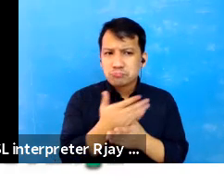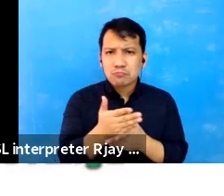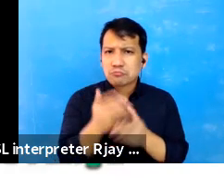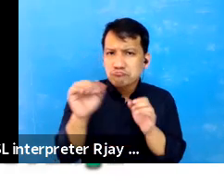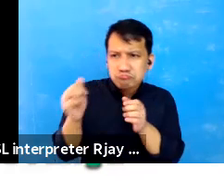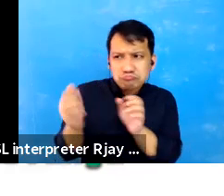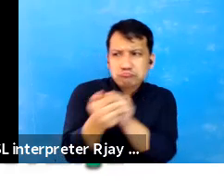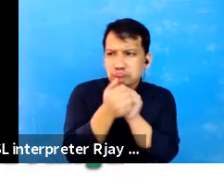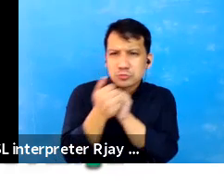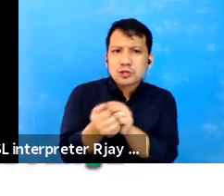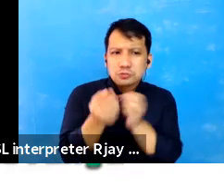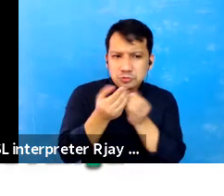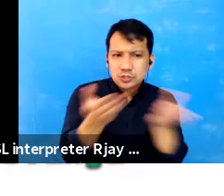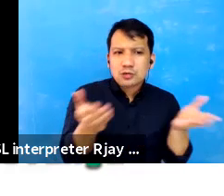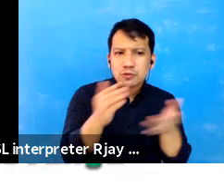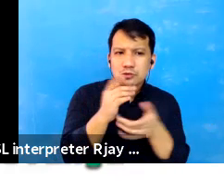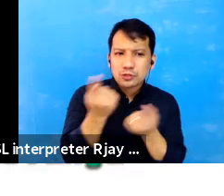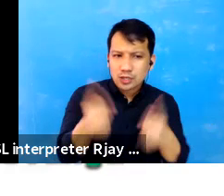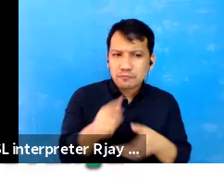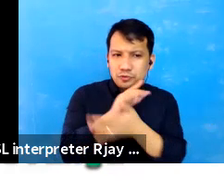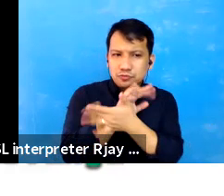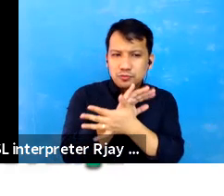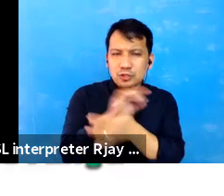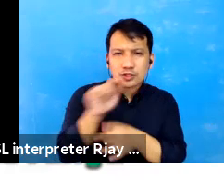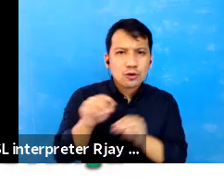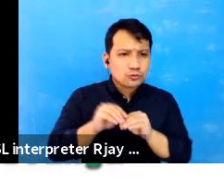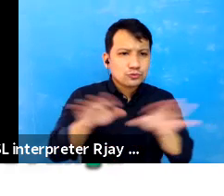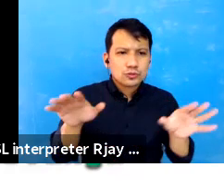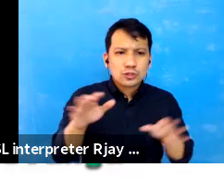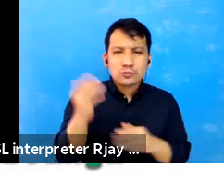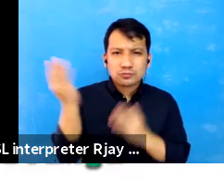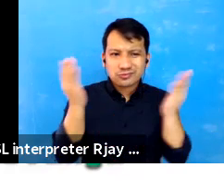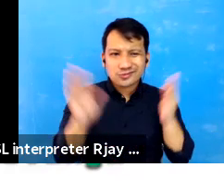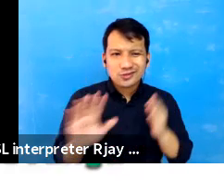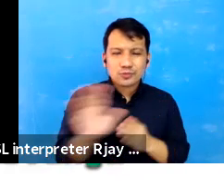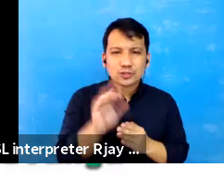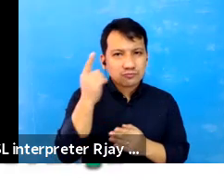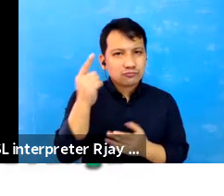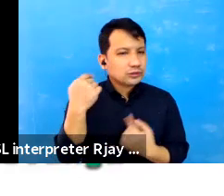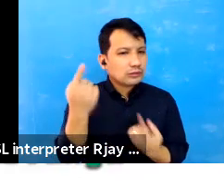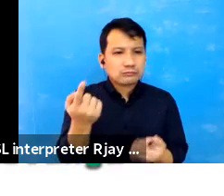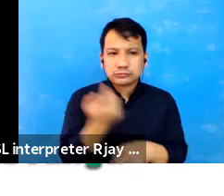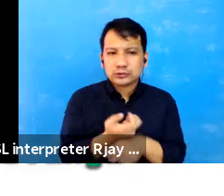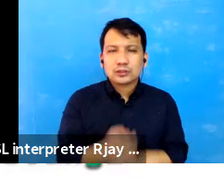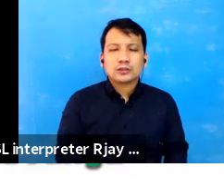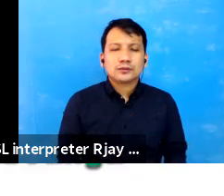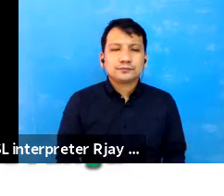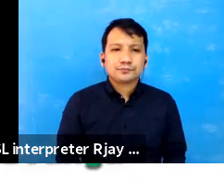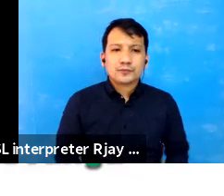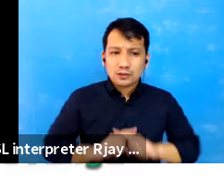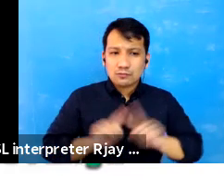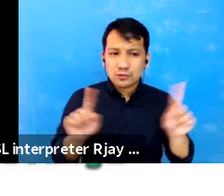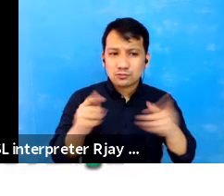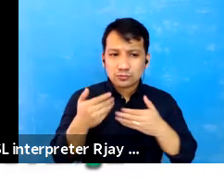somehow this pandemic has affected the delivery of services for a while. But as